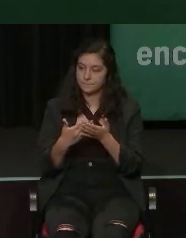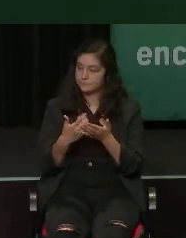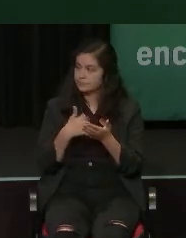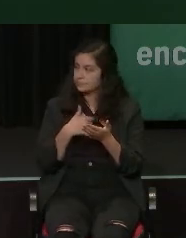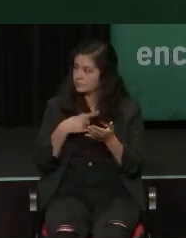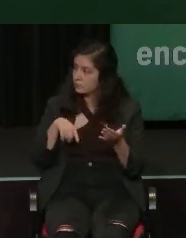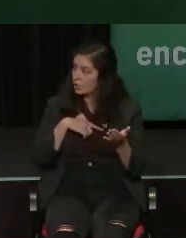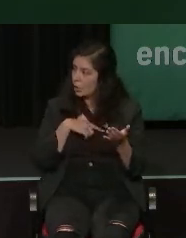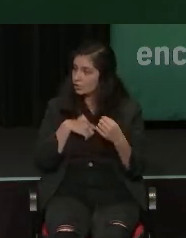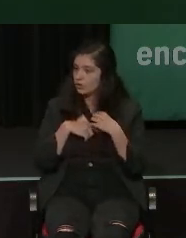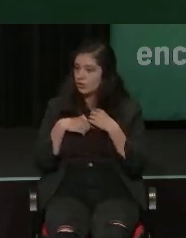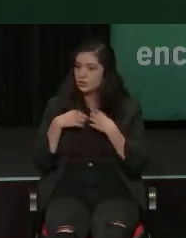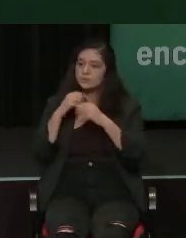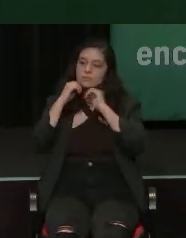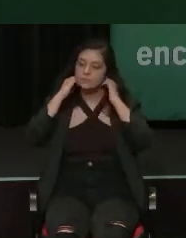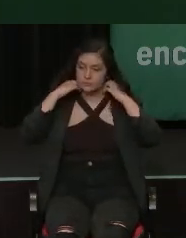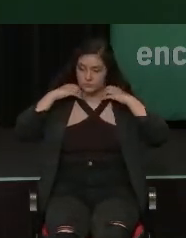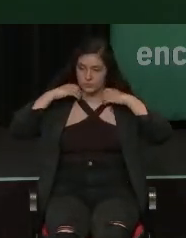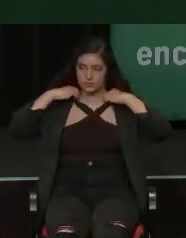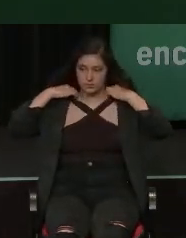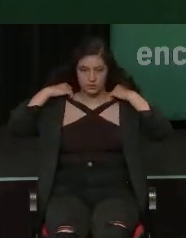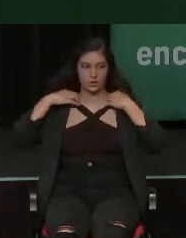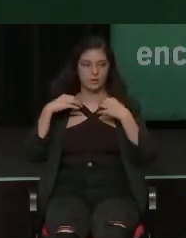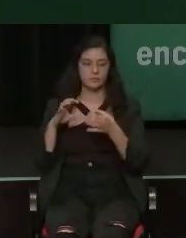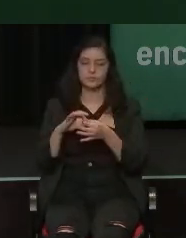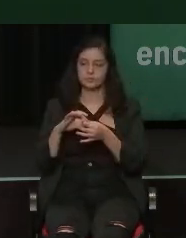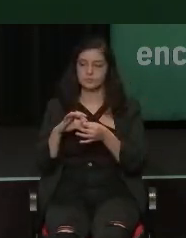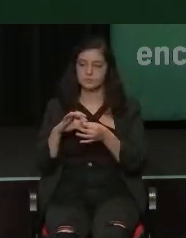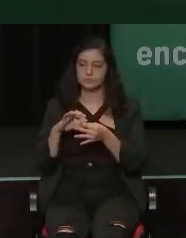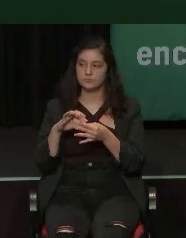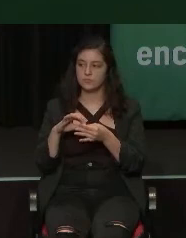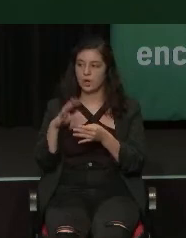did on the sideline of the conference